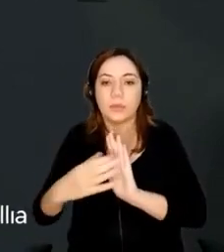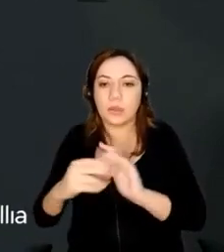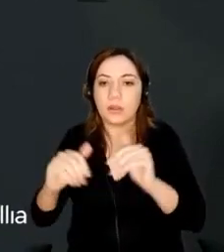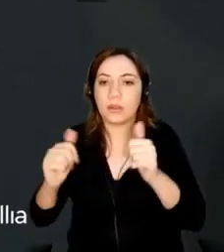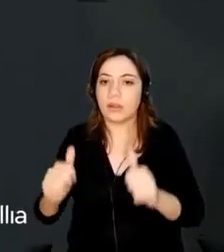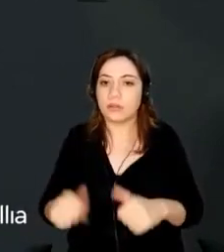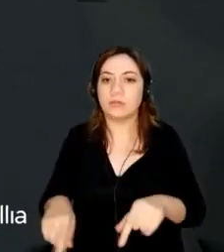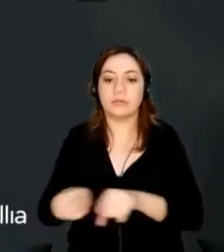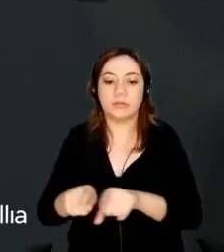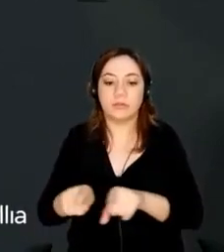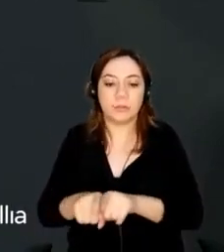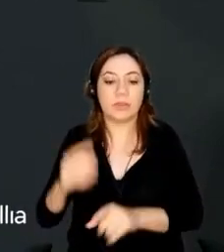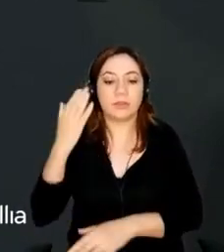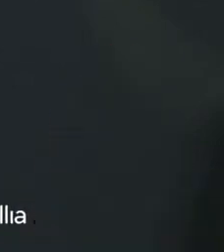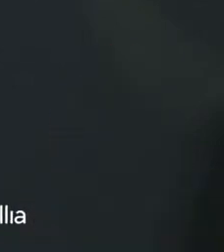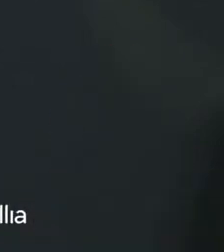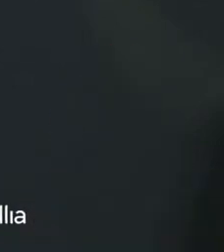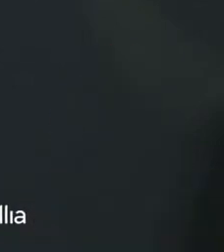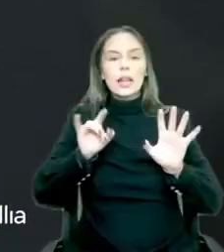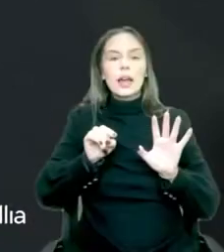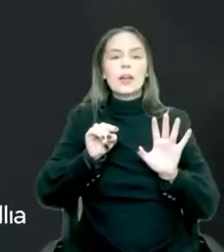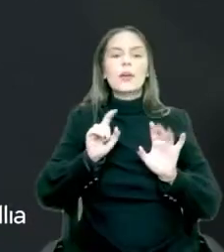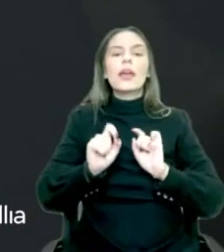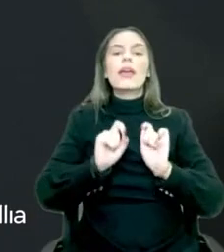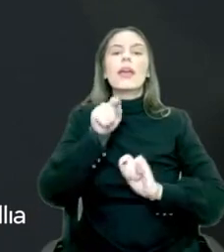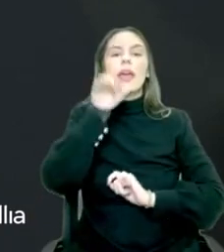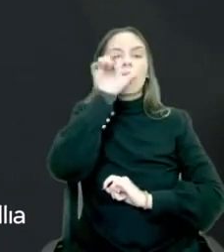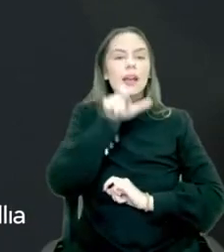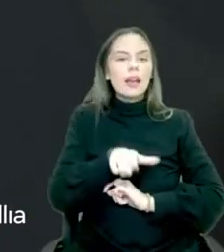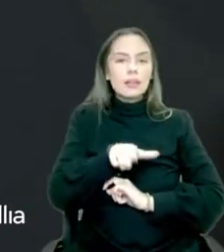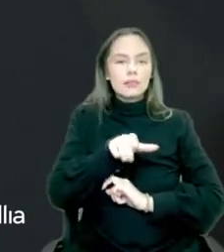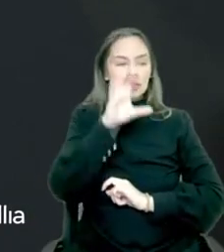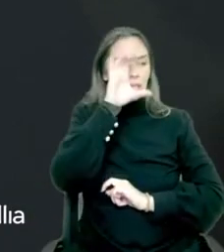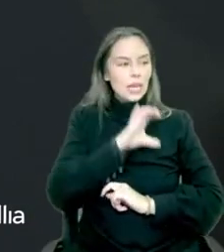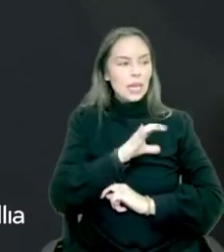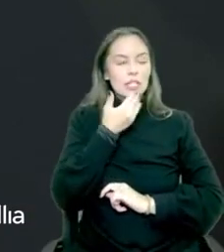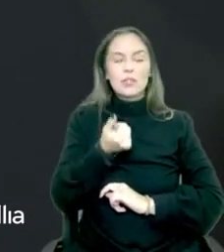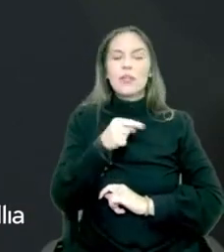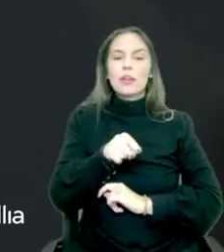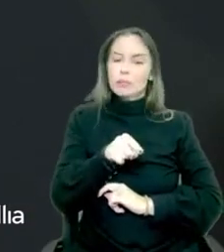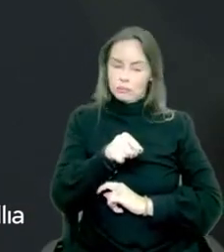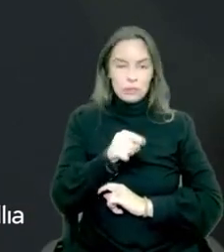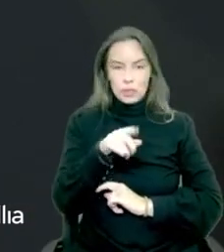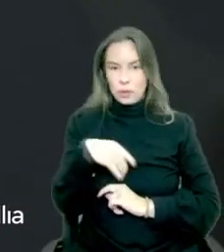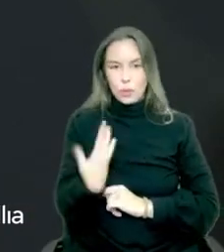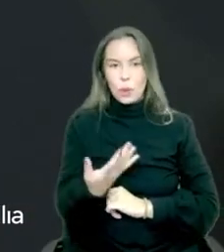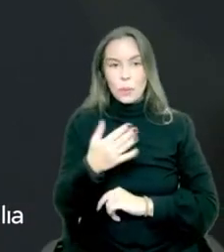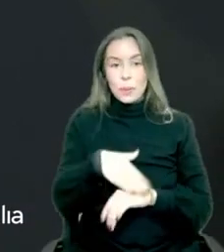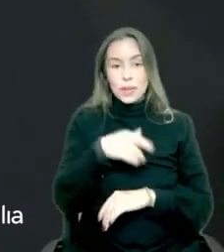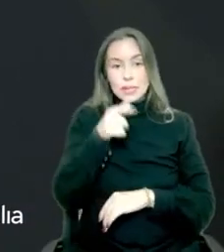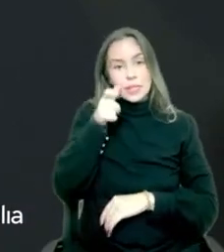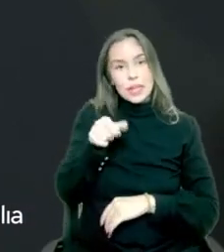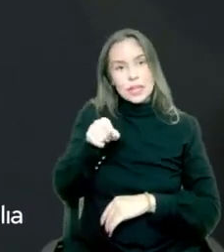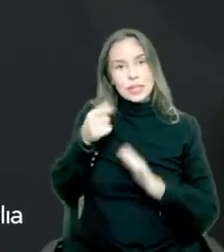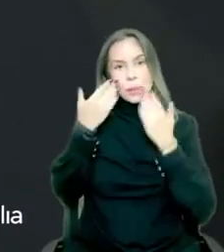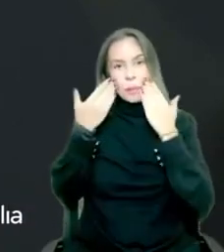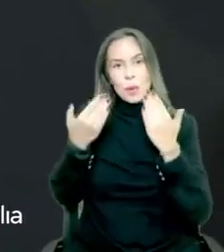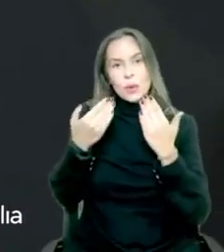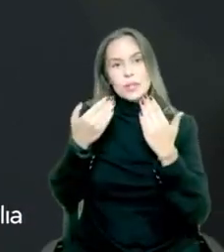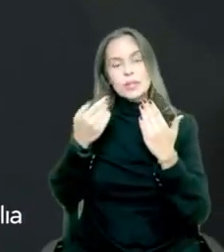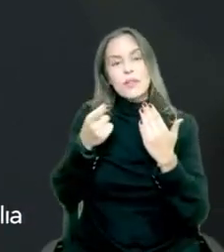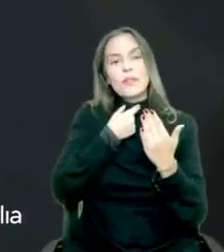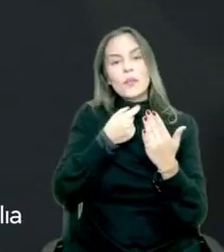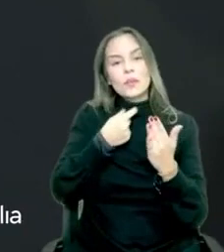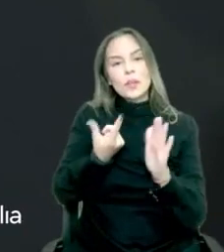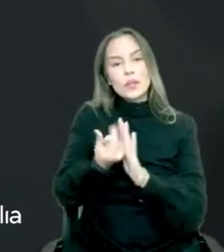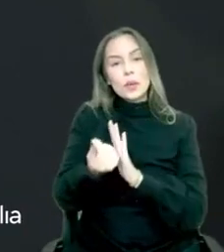are the customers that would benefit most and would be most interested and are showing signs of intent that we can go after to help drive